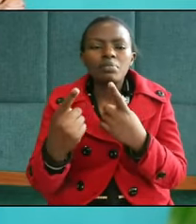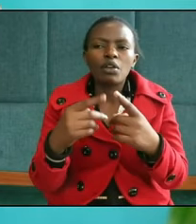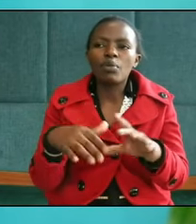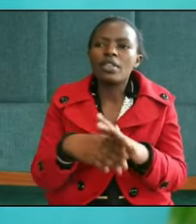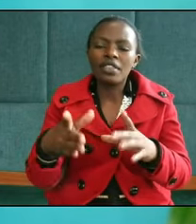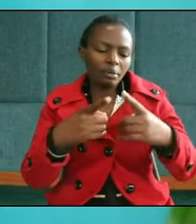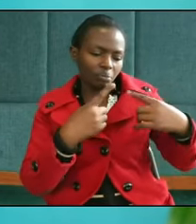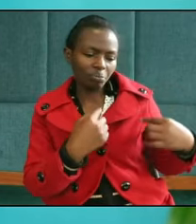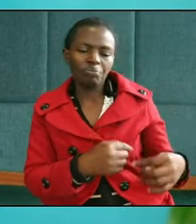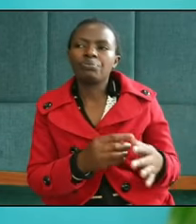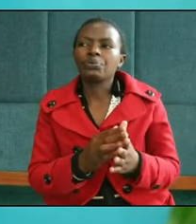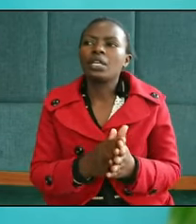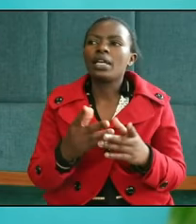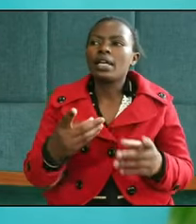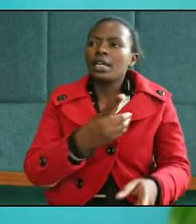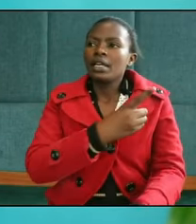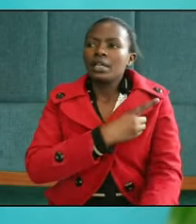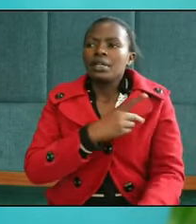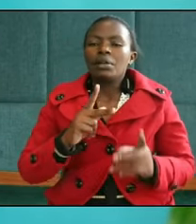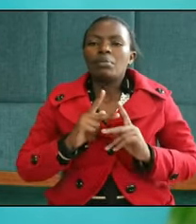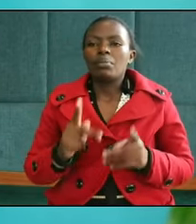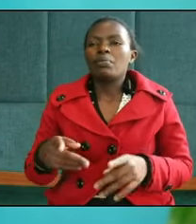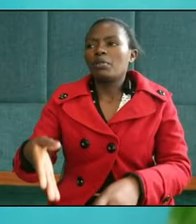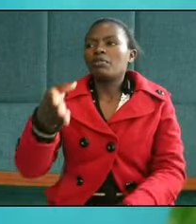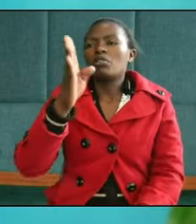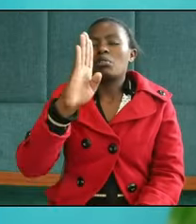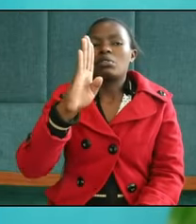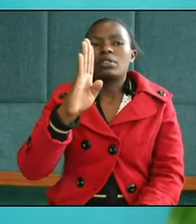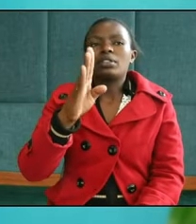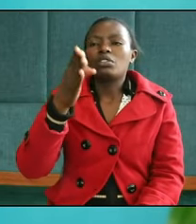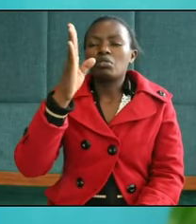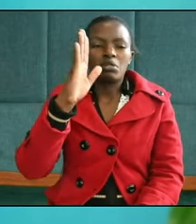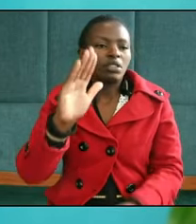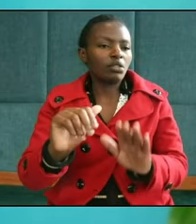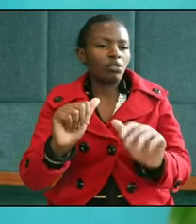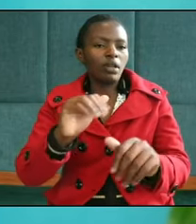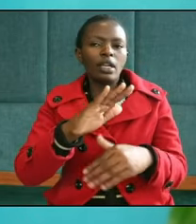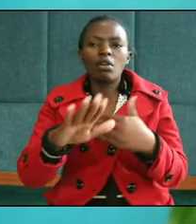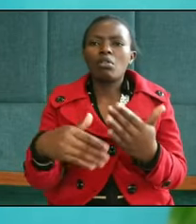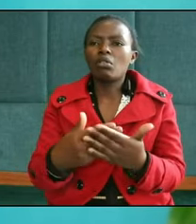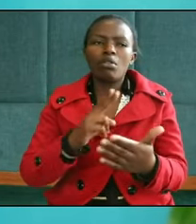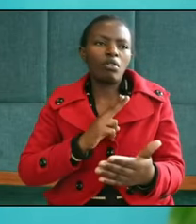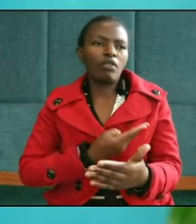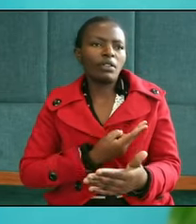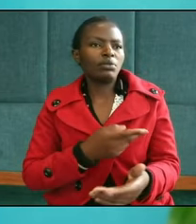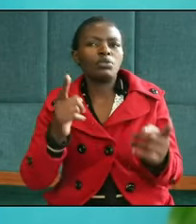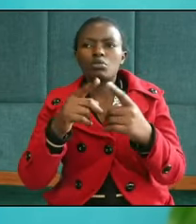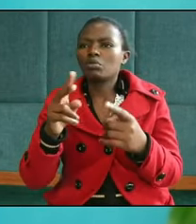Dear people of God, the Lord is calling upon each one of his followers to be